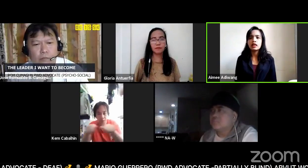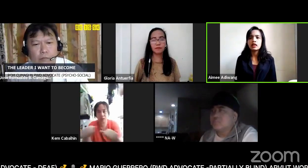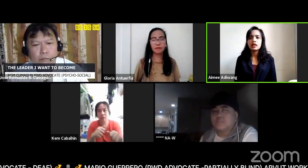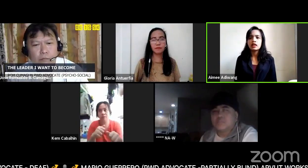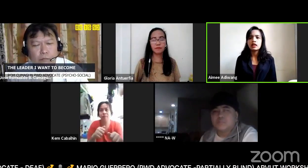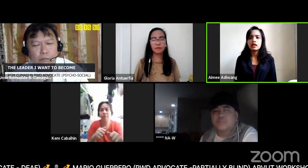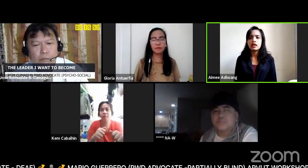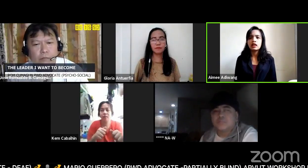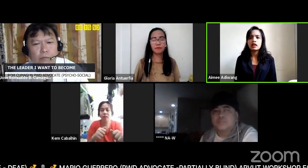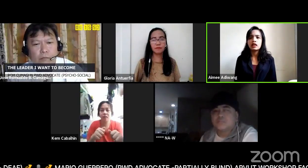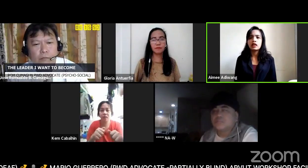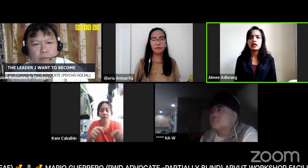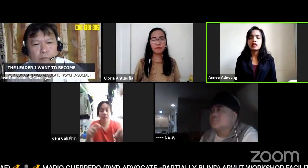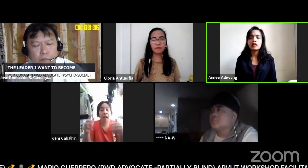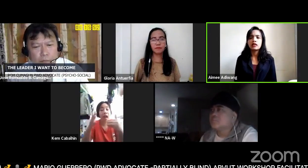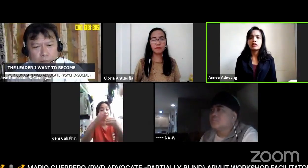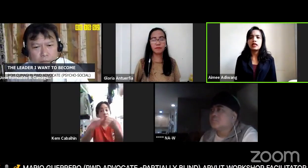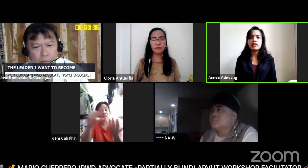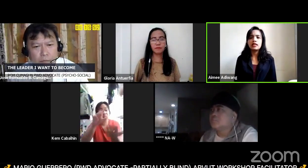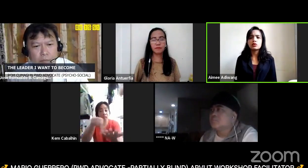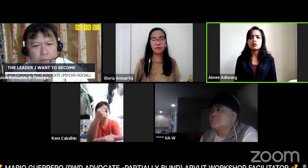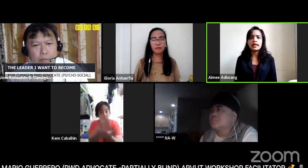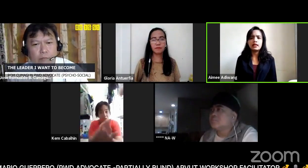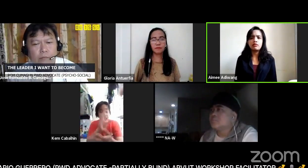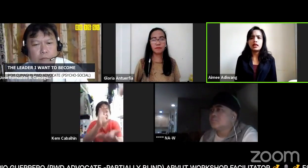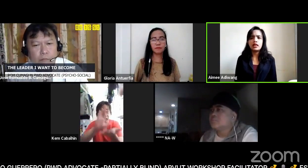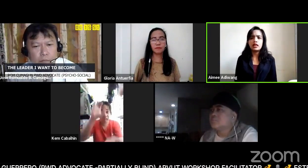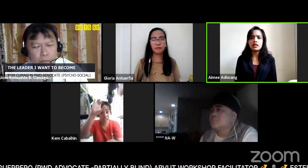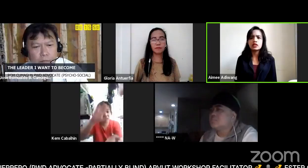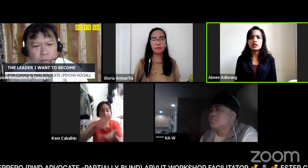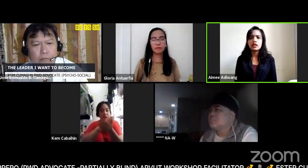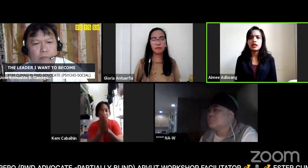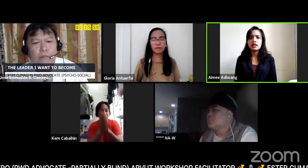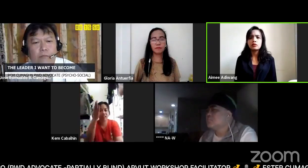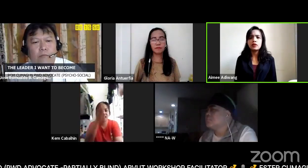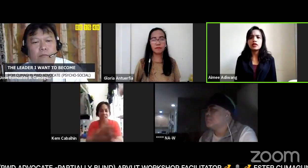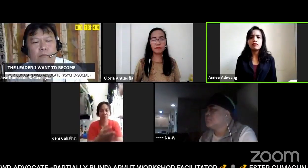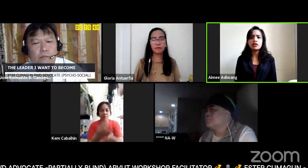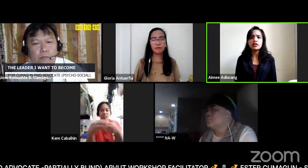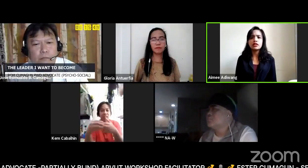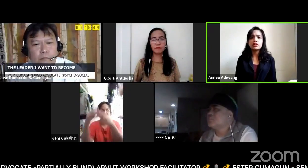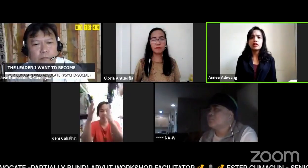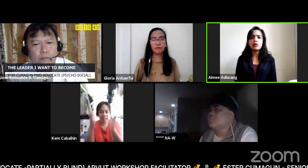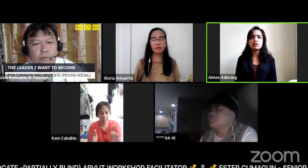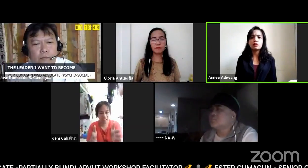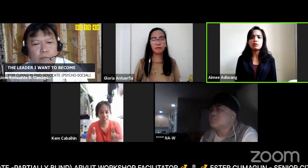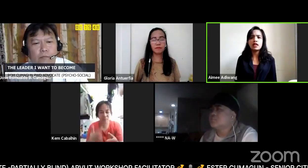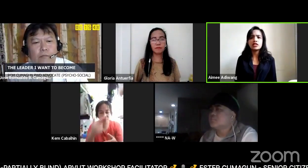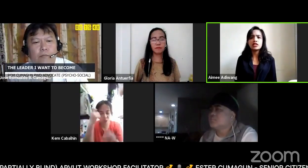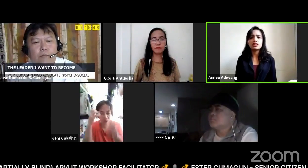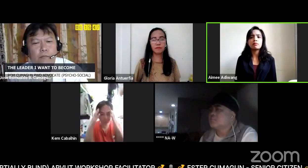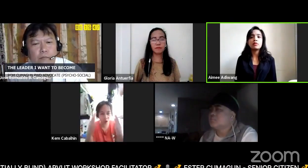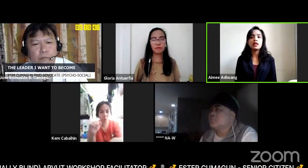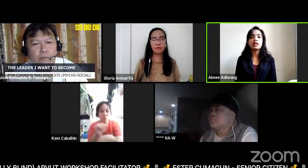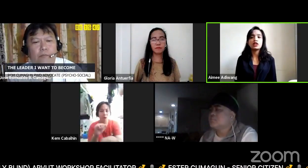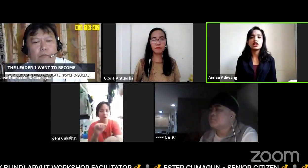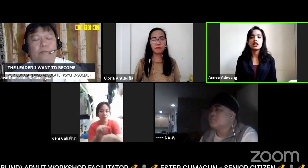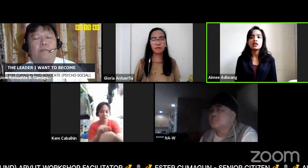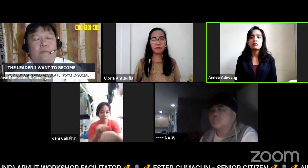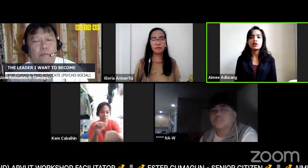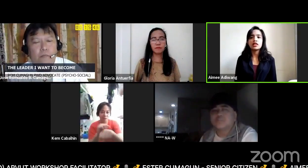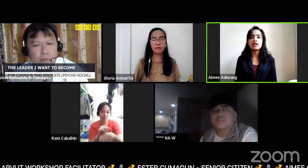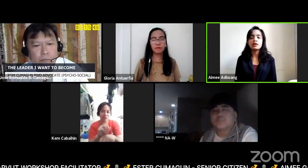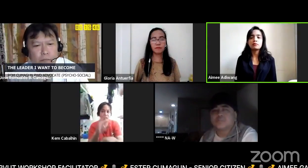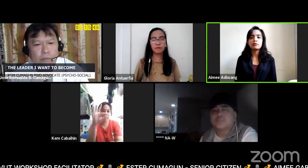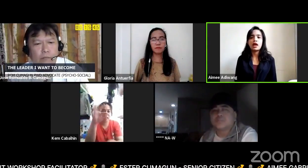like uh, leading the school activities. Because after graduation from college, I stopped being a